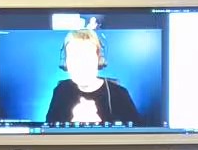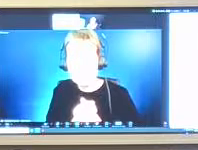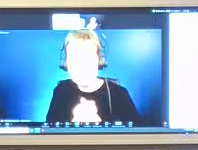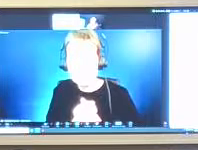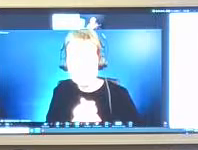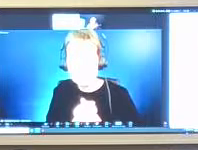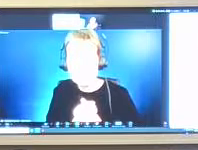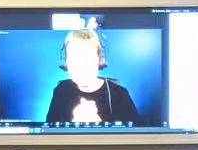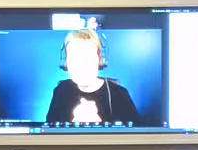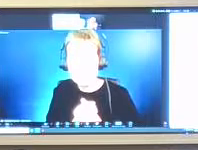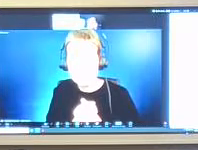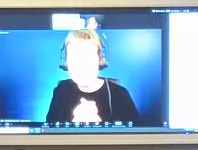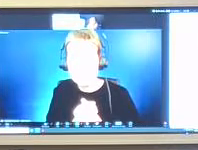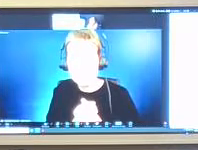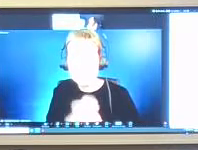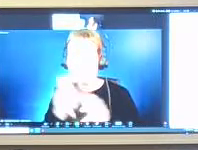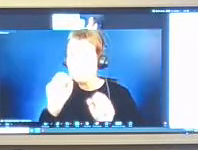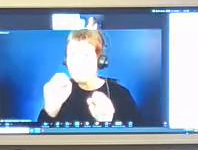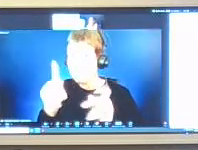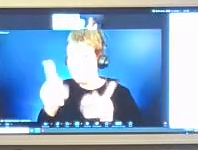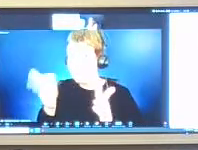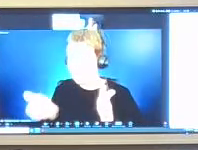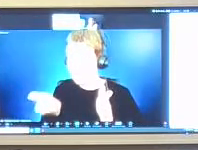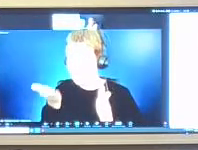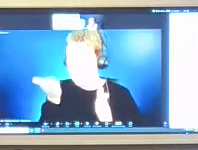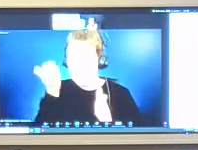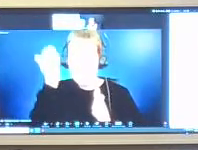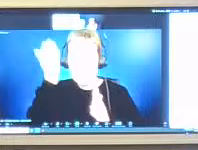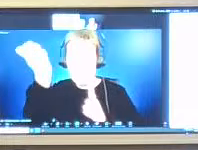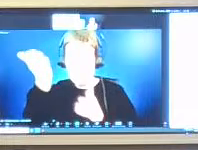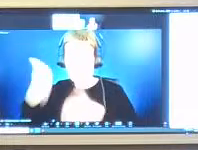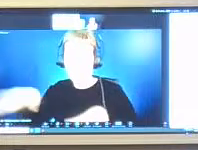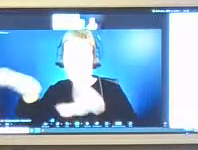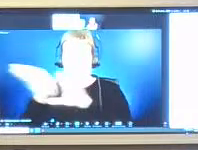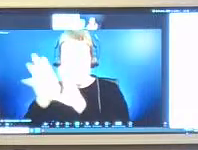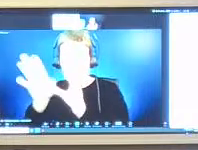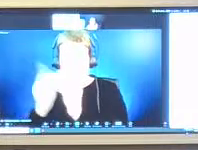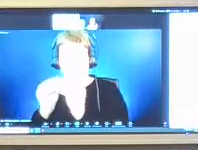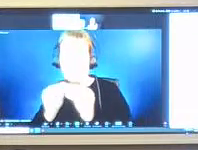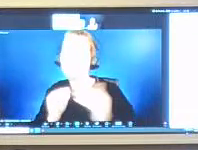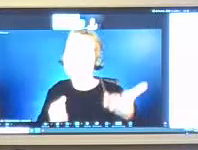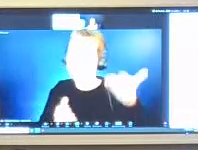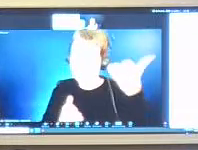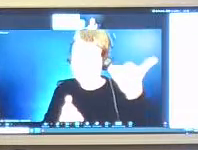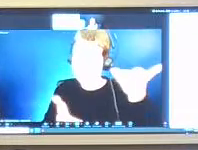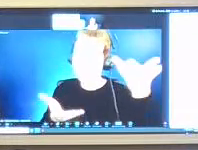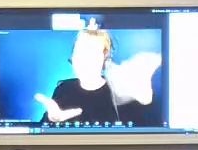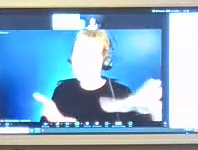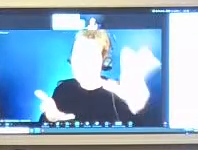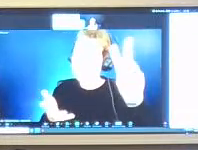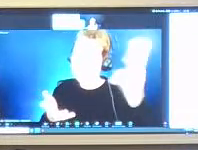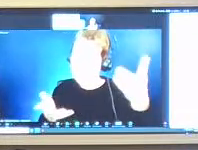Entertain a motion. Make motion to adjourn. All right, we're adjourned.